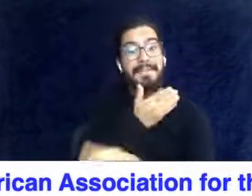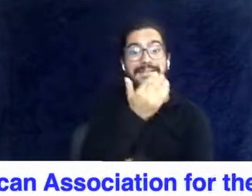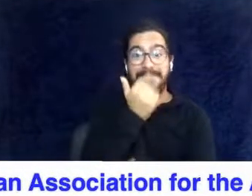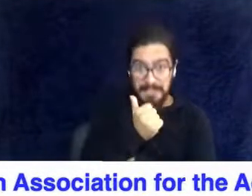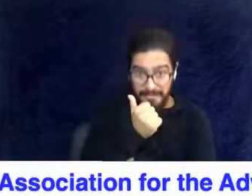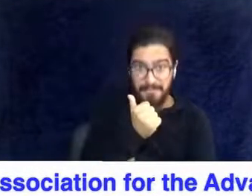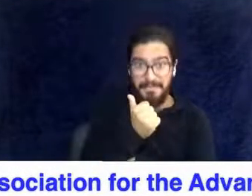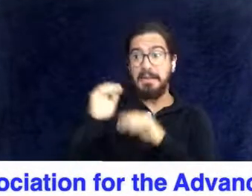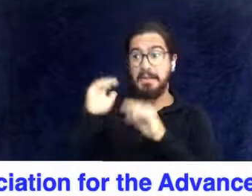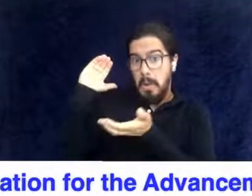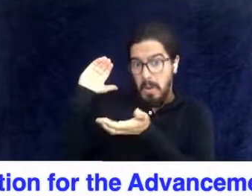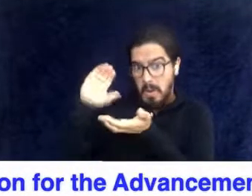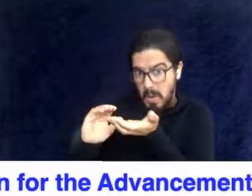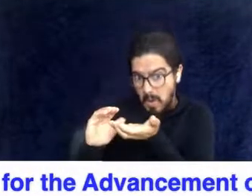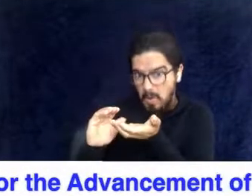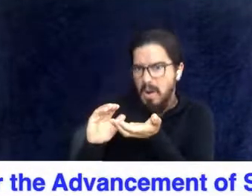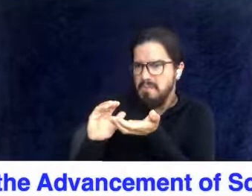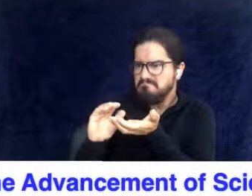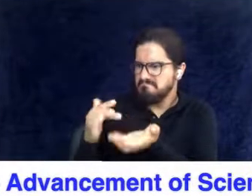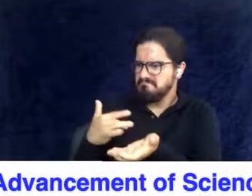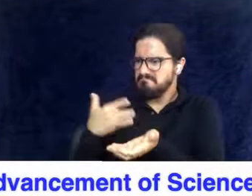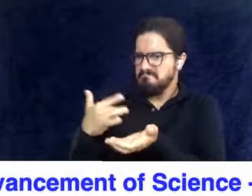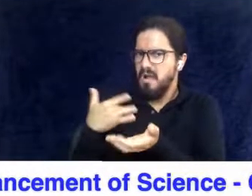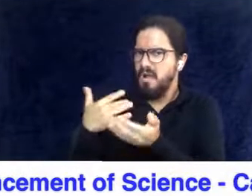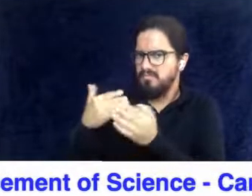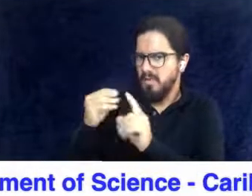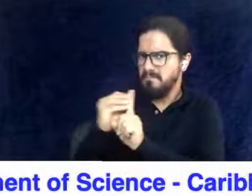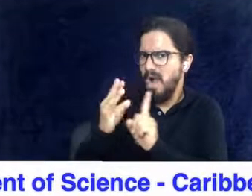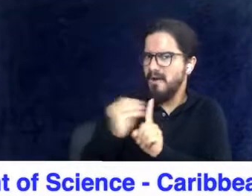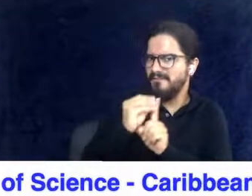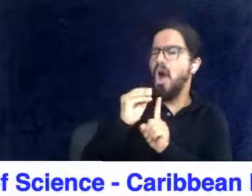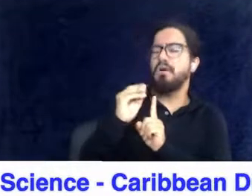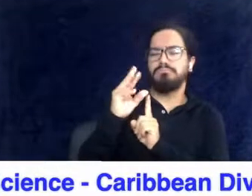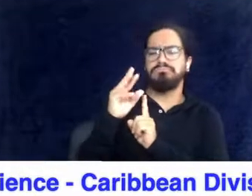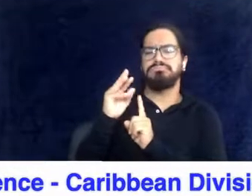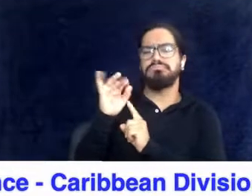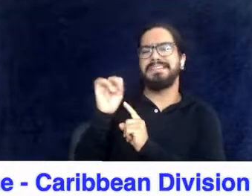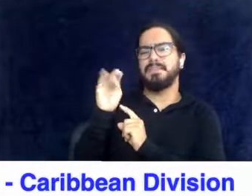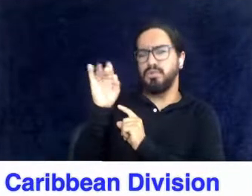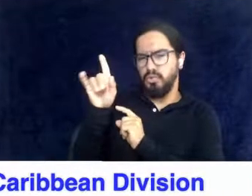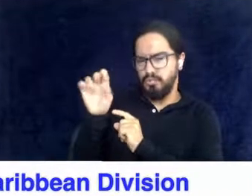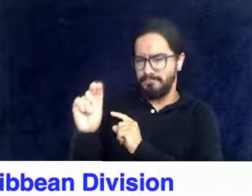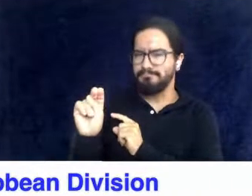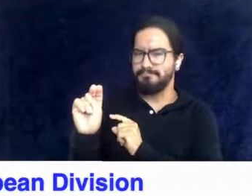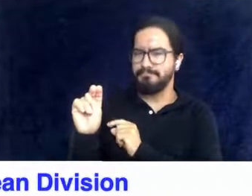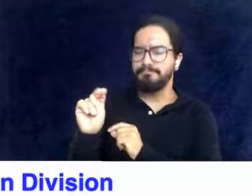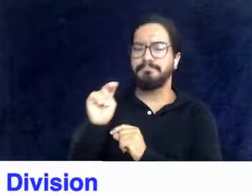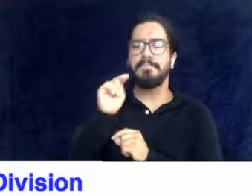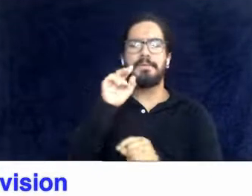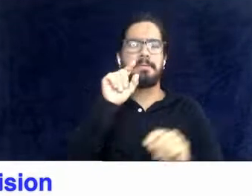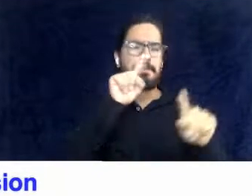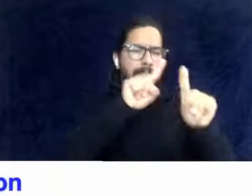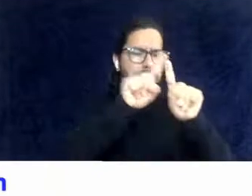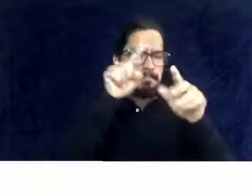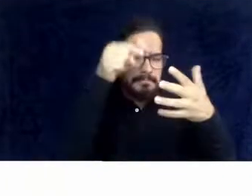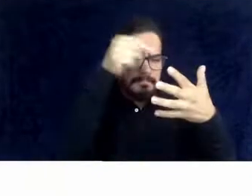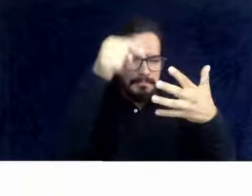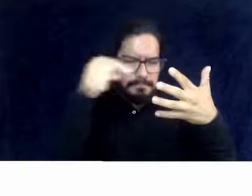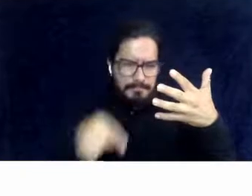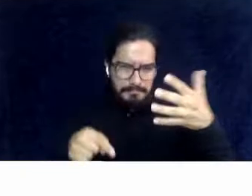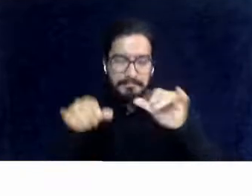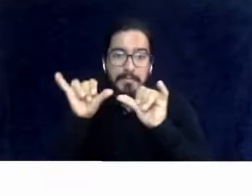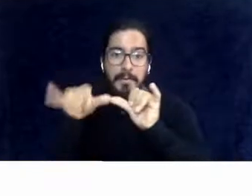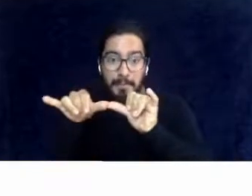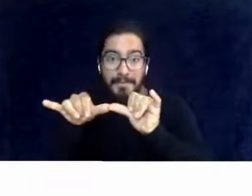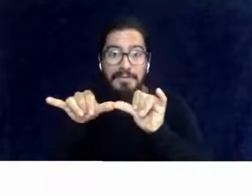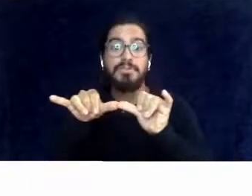insulin sensitivity when compared to the control group. All these biomarkers were also measured at 3, 6, and 12